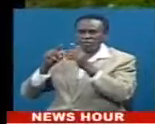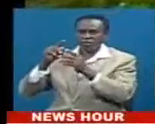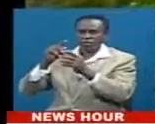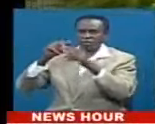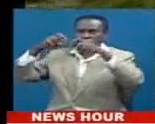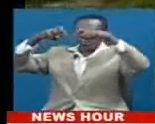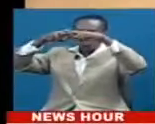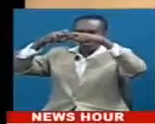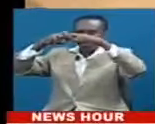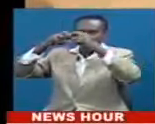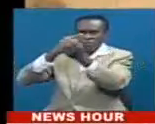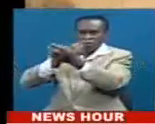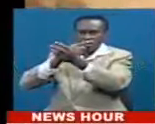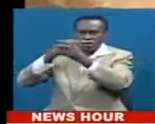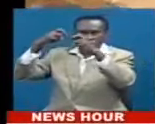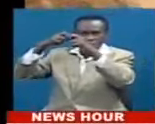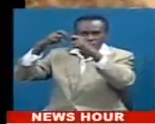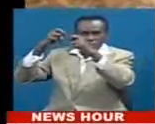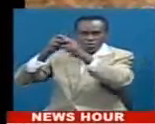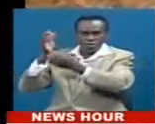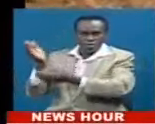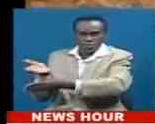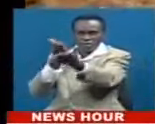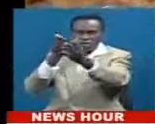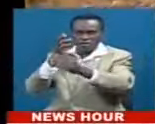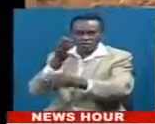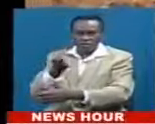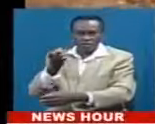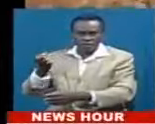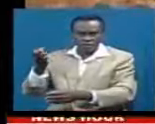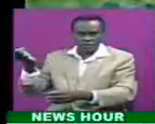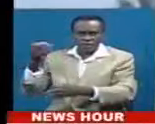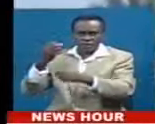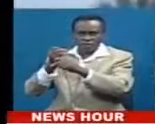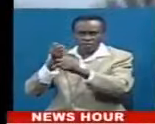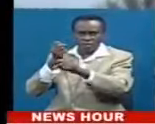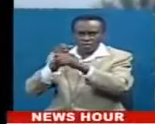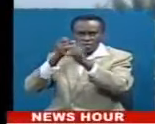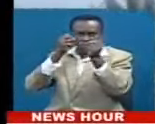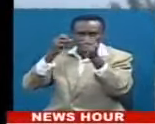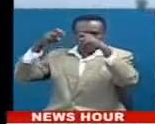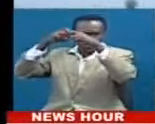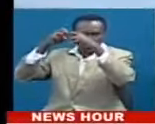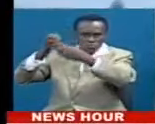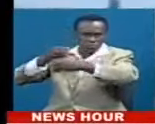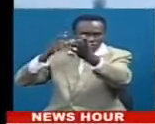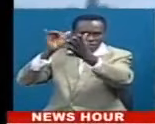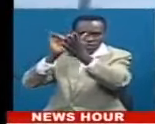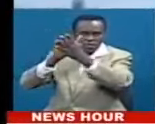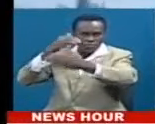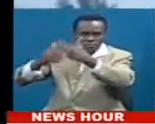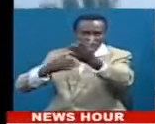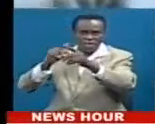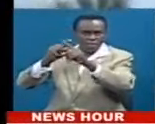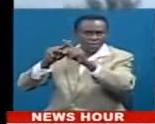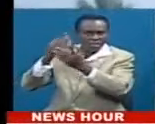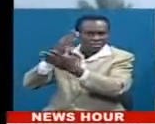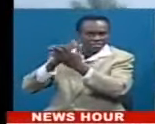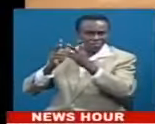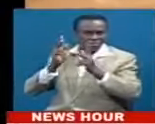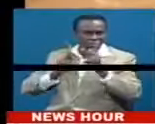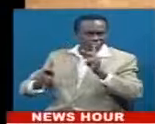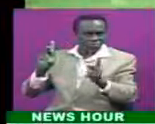ECG, is folding up its facilities and equipment on the road corridor to make way for the project. However, some encroachers are